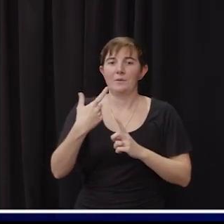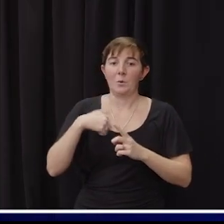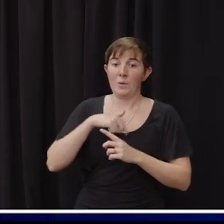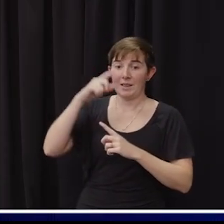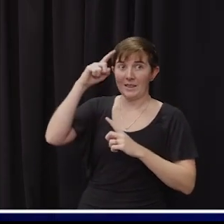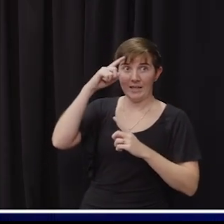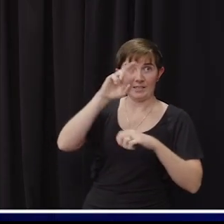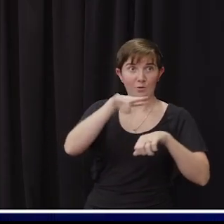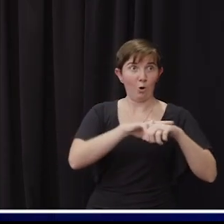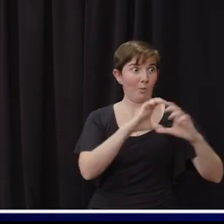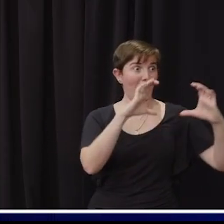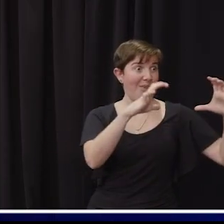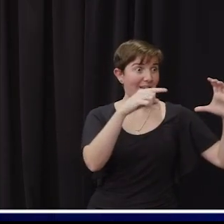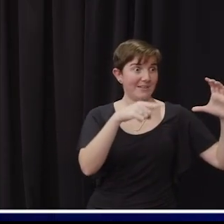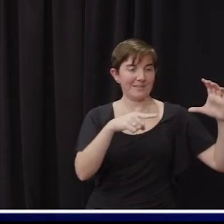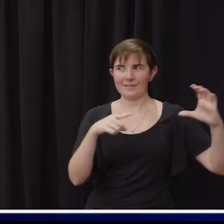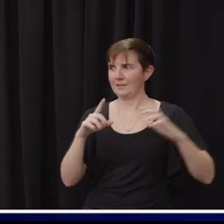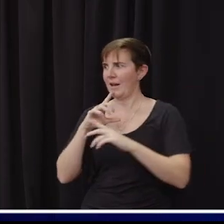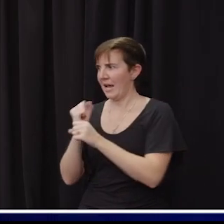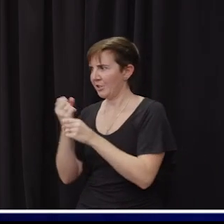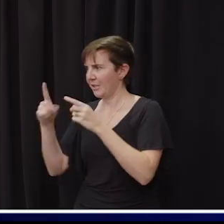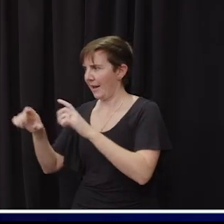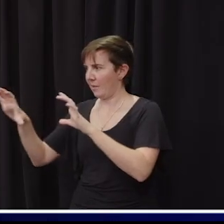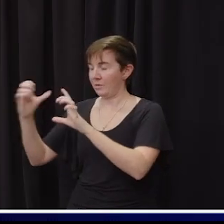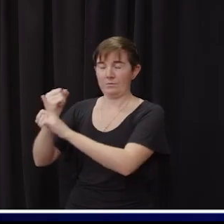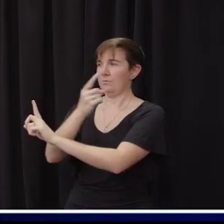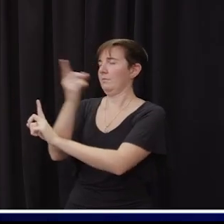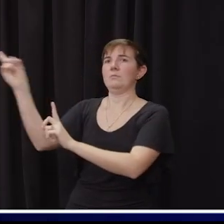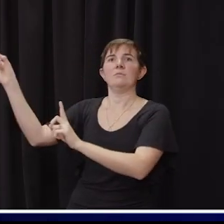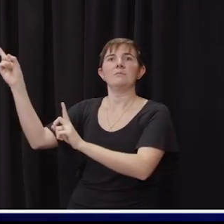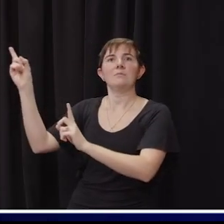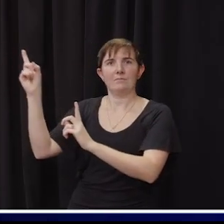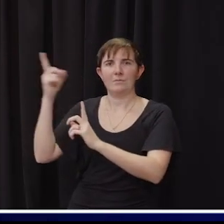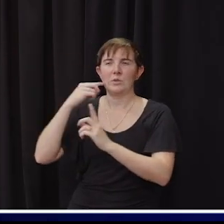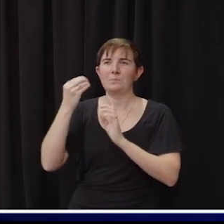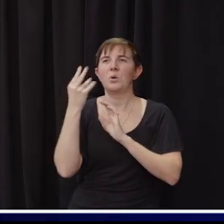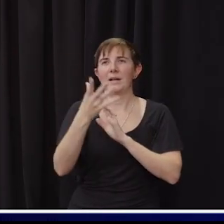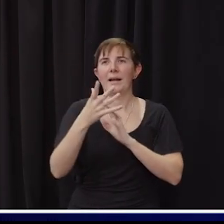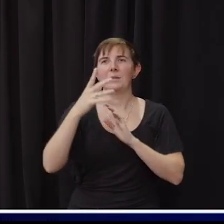the norm. It's a little more complicated than that. So pointing out the